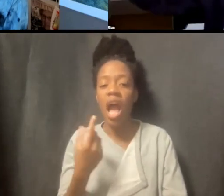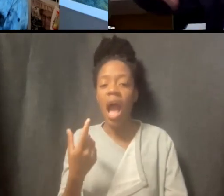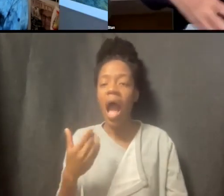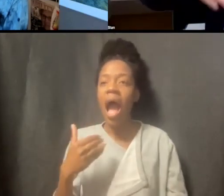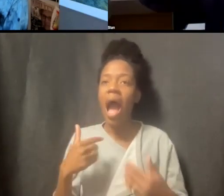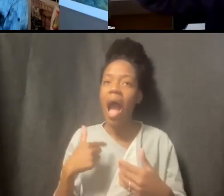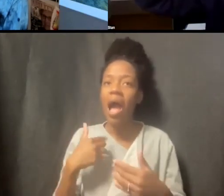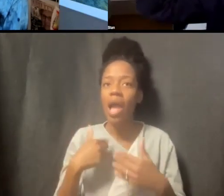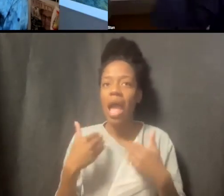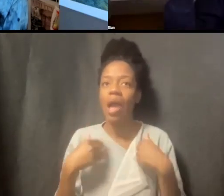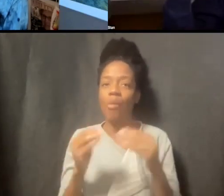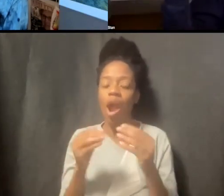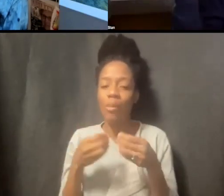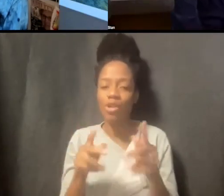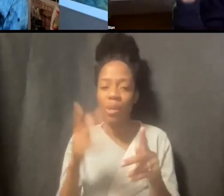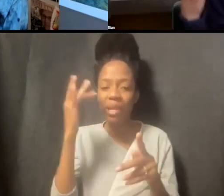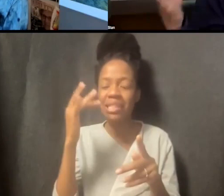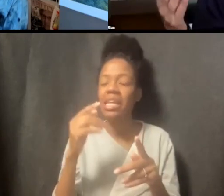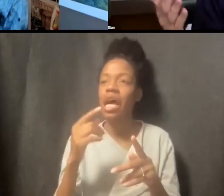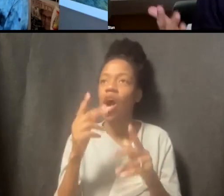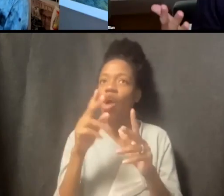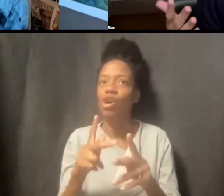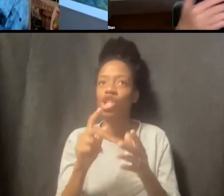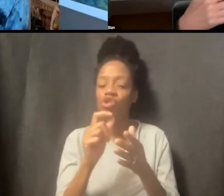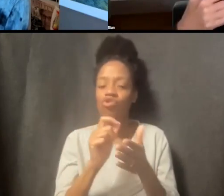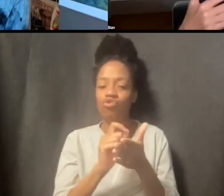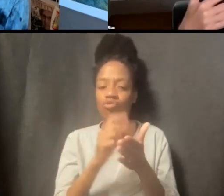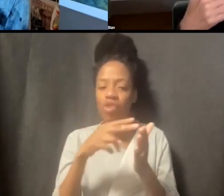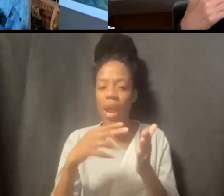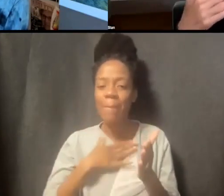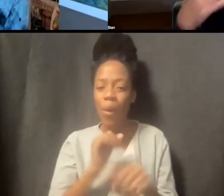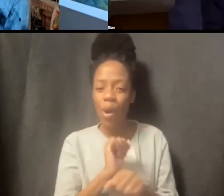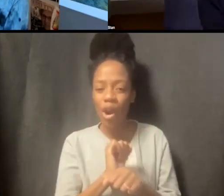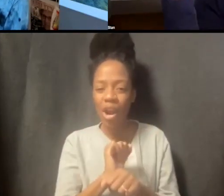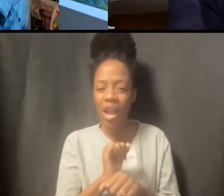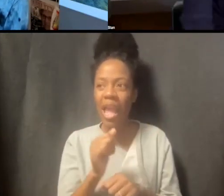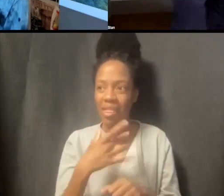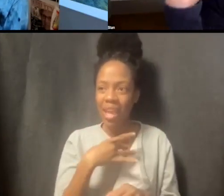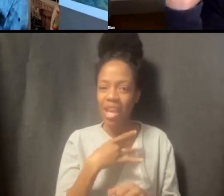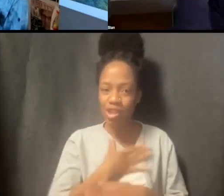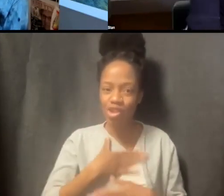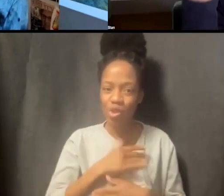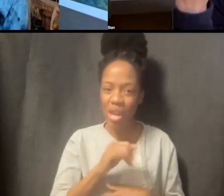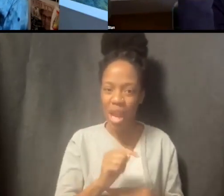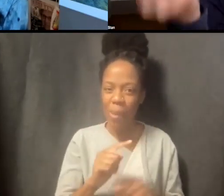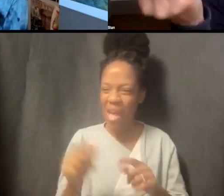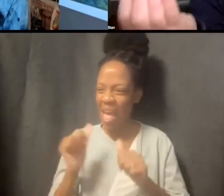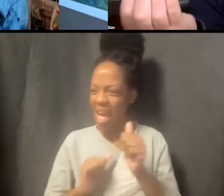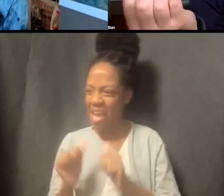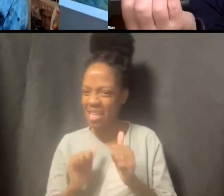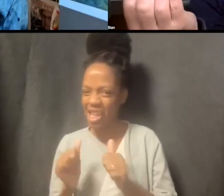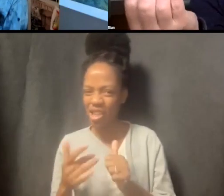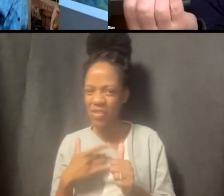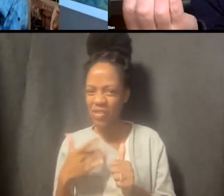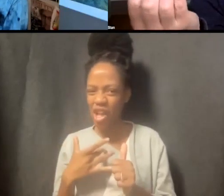and liked it. Whereas when you're an actor, sometimes you feel you're going to a room I was so self-conscious that I felt like I wasn't